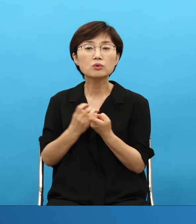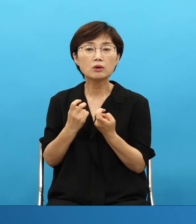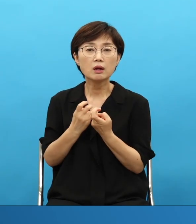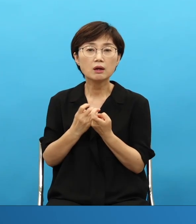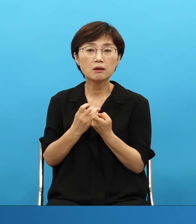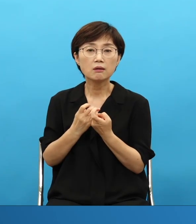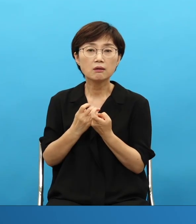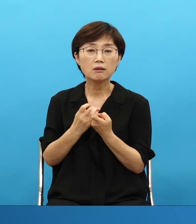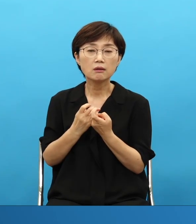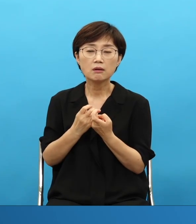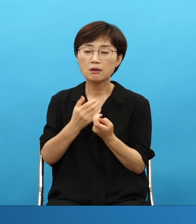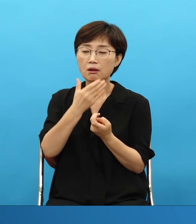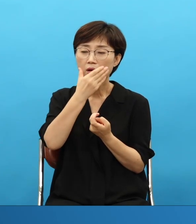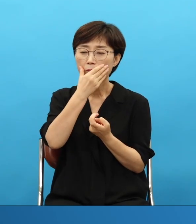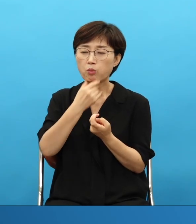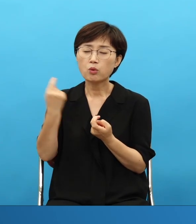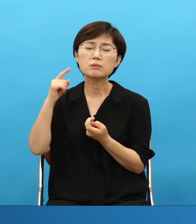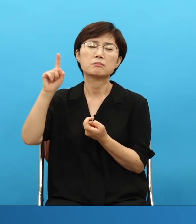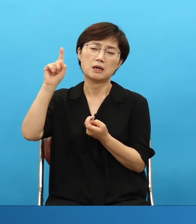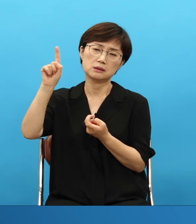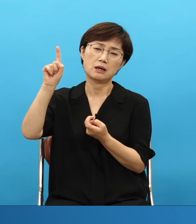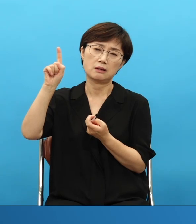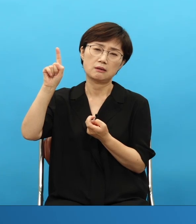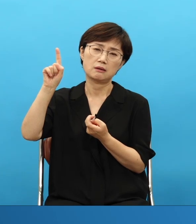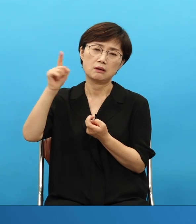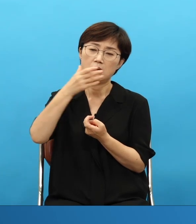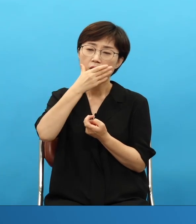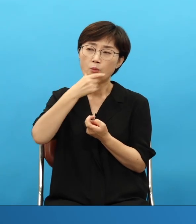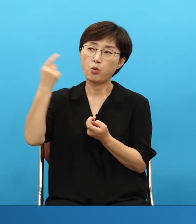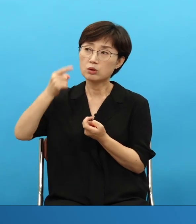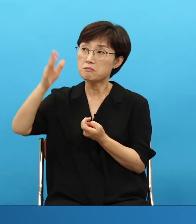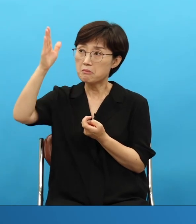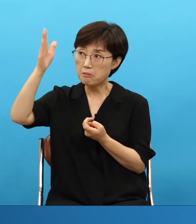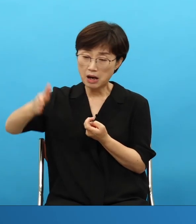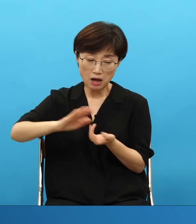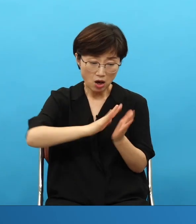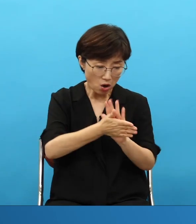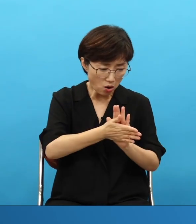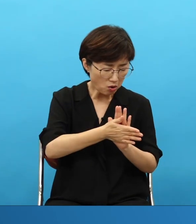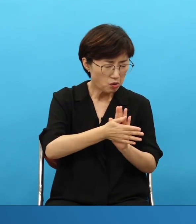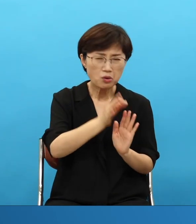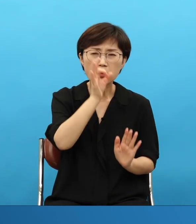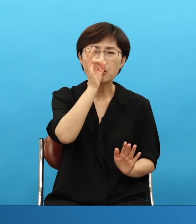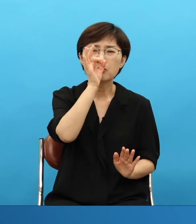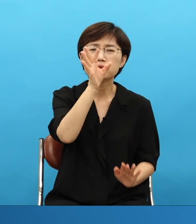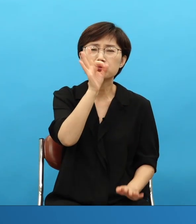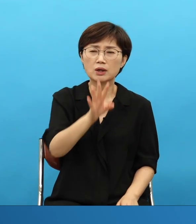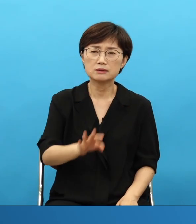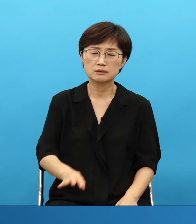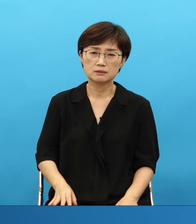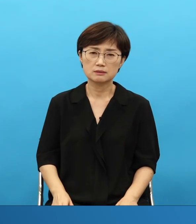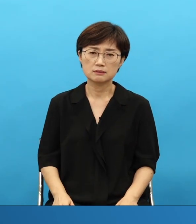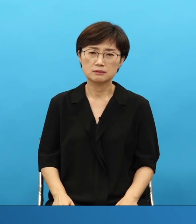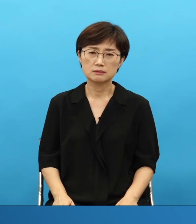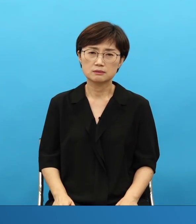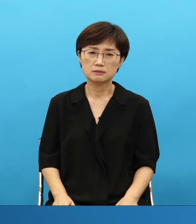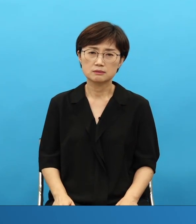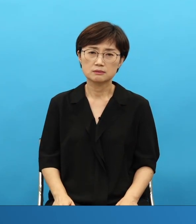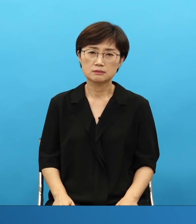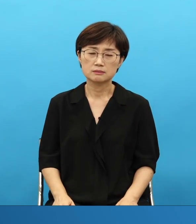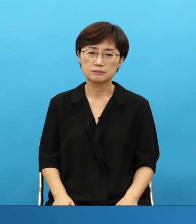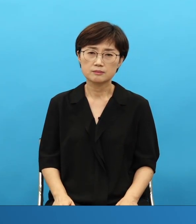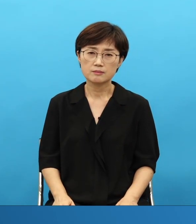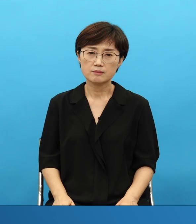The problems of our nation, of all the entire world, and our family lines, without the power of the gospel, it's impossible to solve.